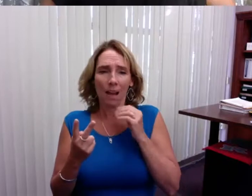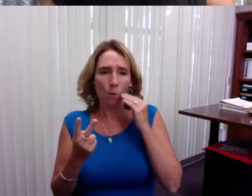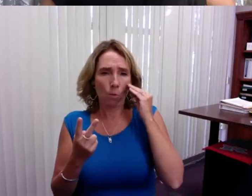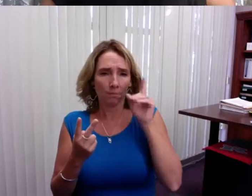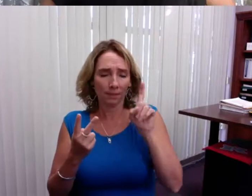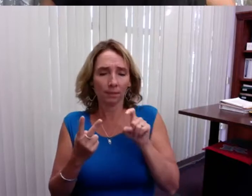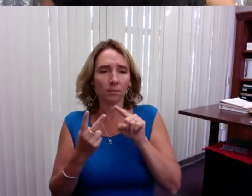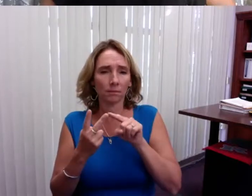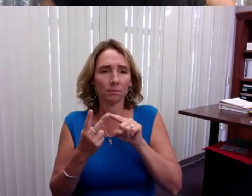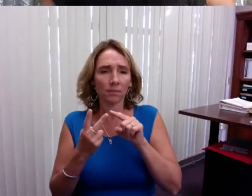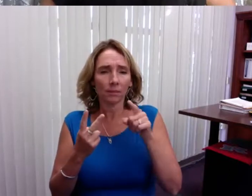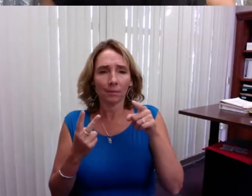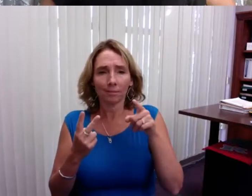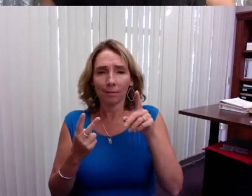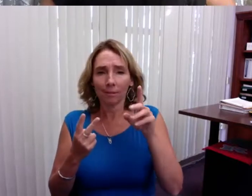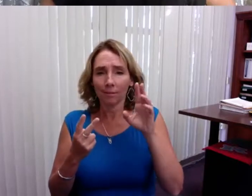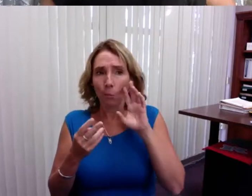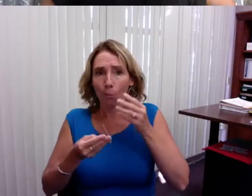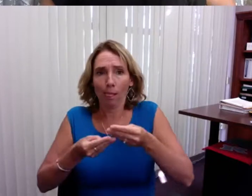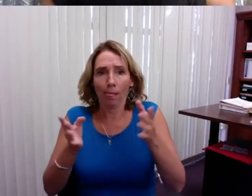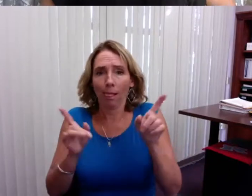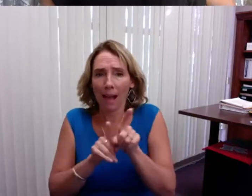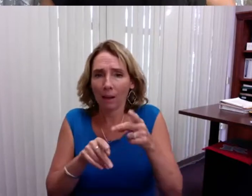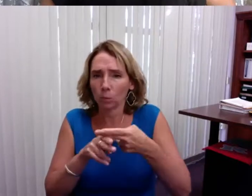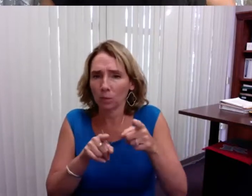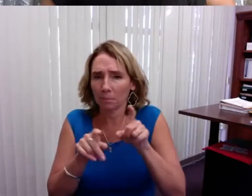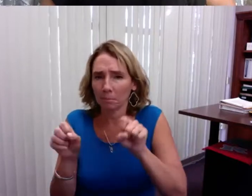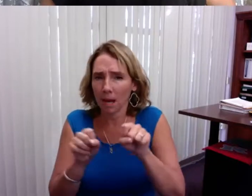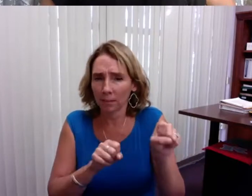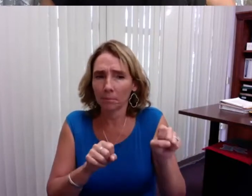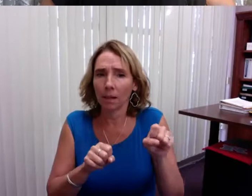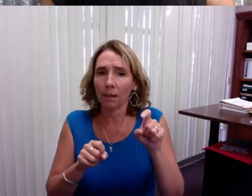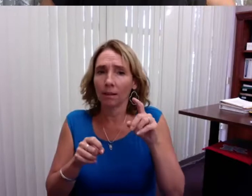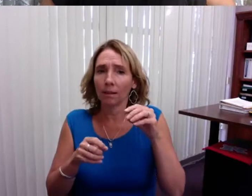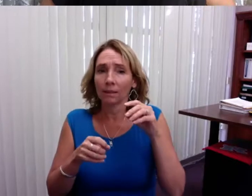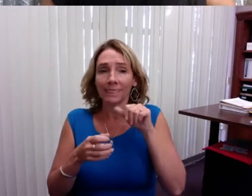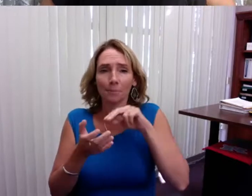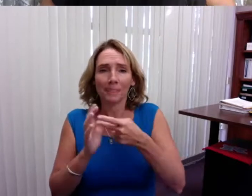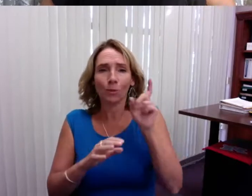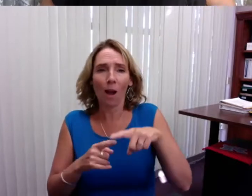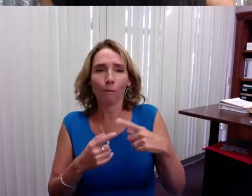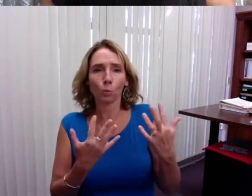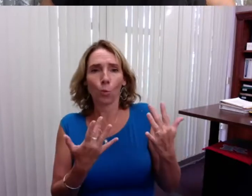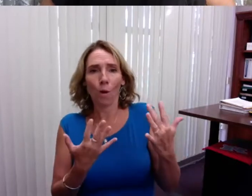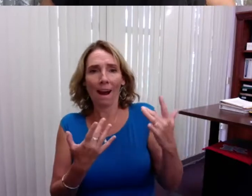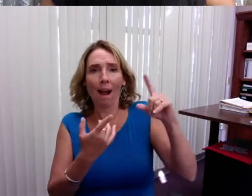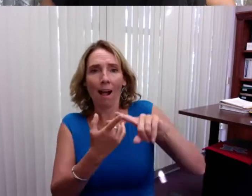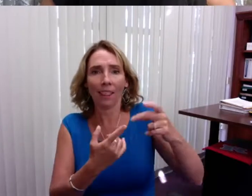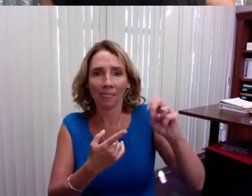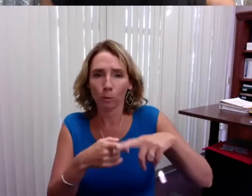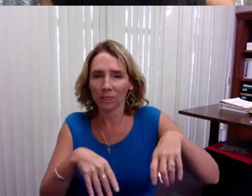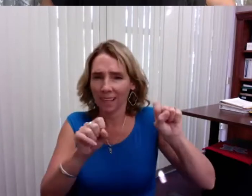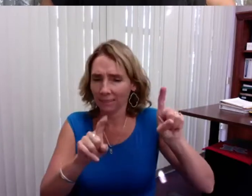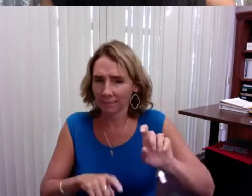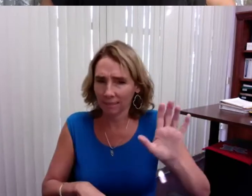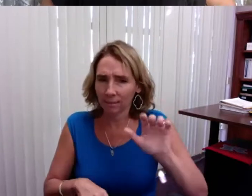at school, or you can take the take-home test. And we'll distribute those as soon as possible. But it